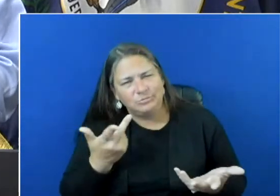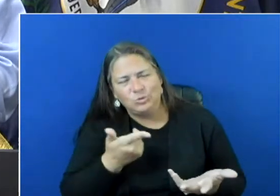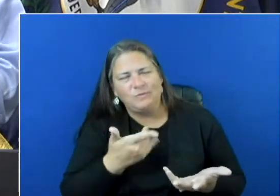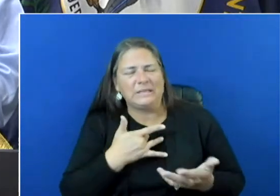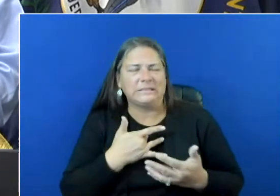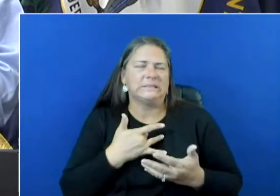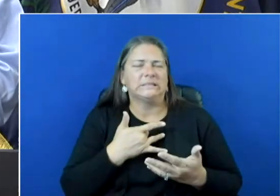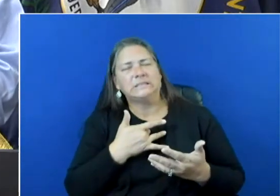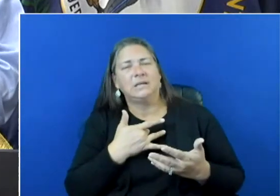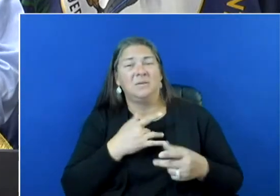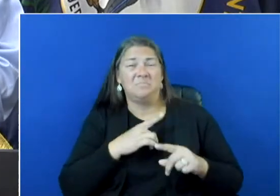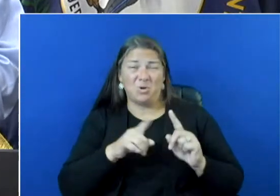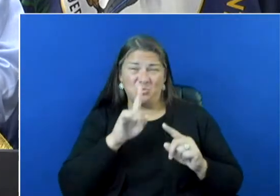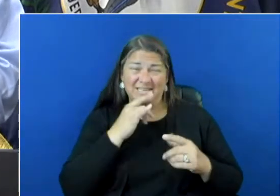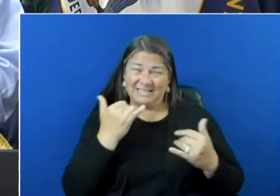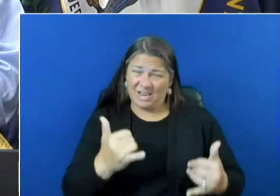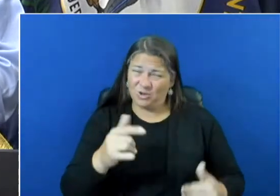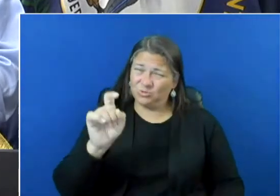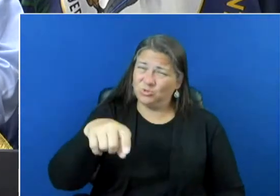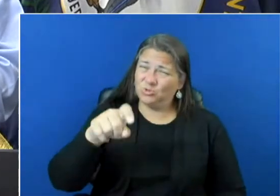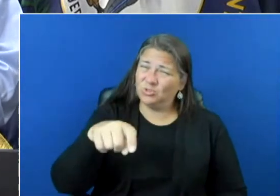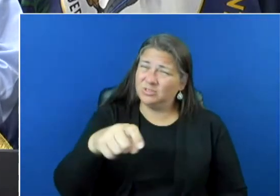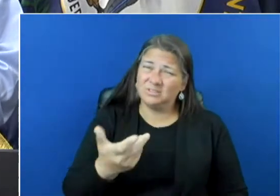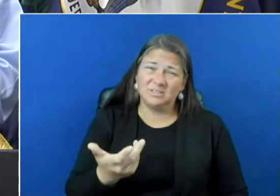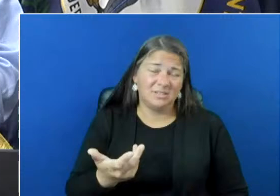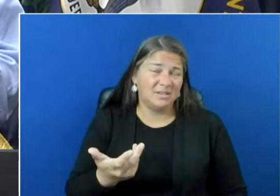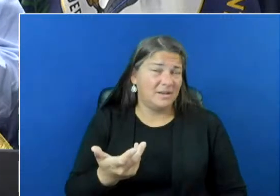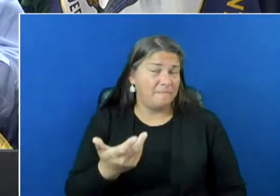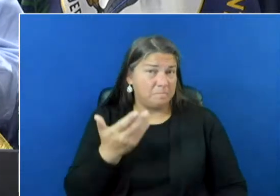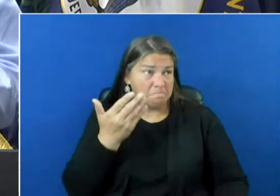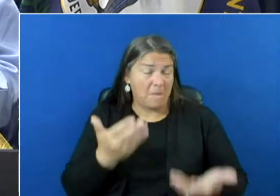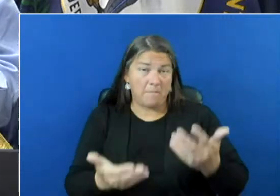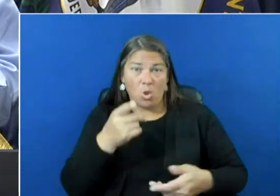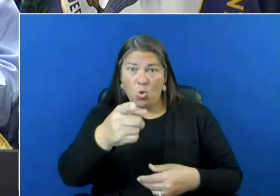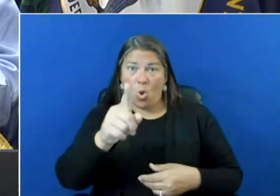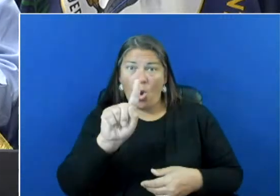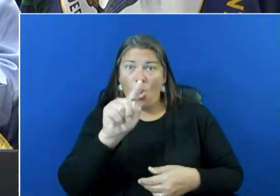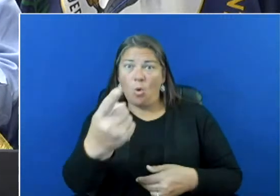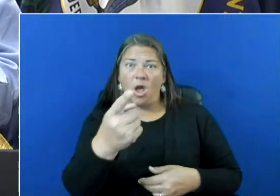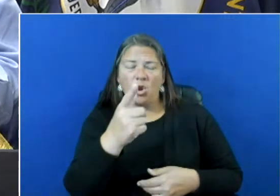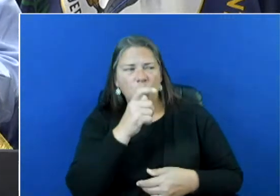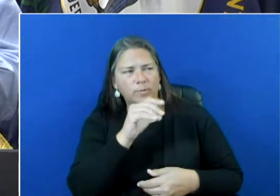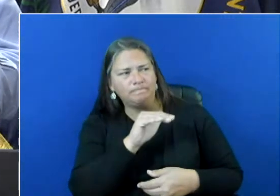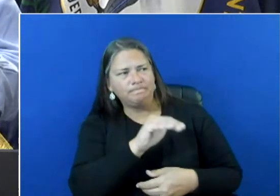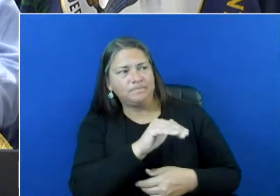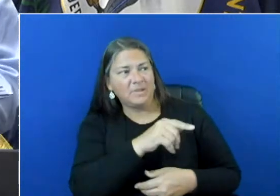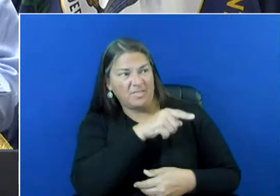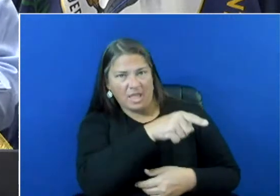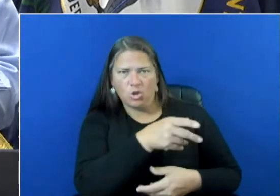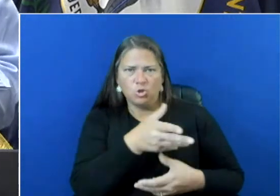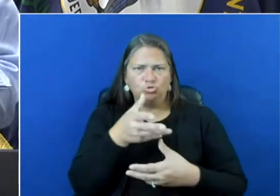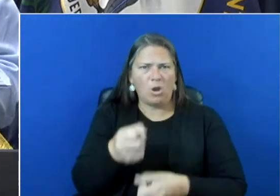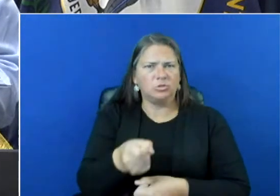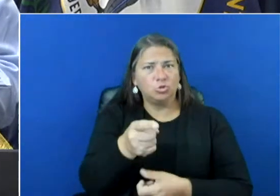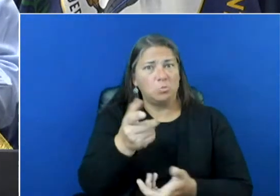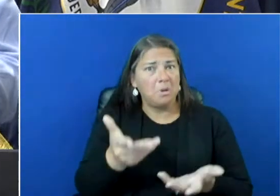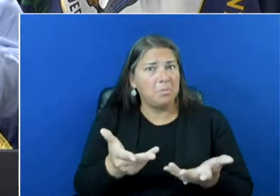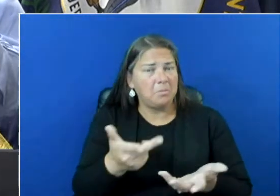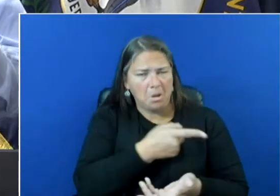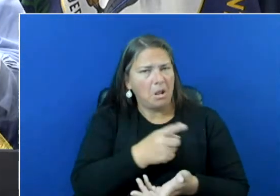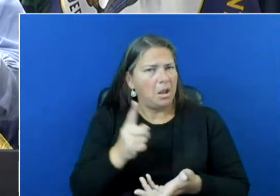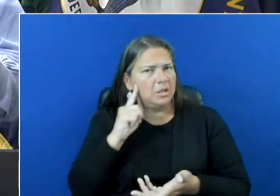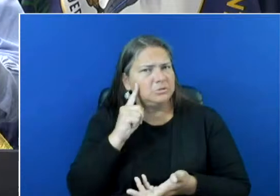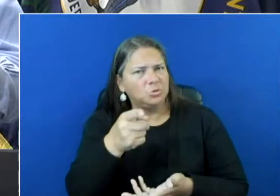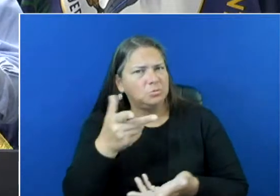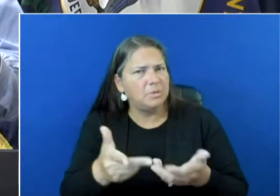to now. Because you might be the only person that they trust and that they'll listen to. And you might be